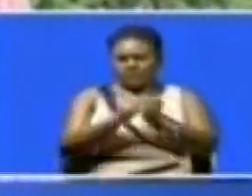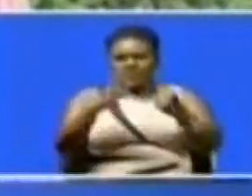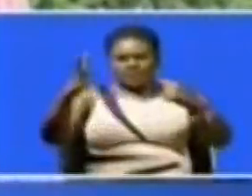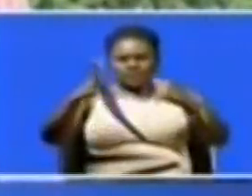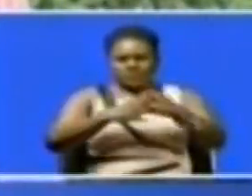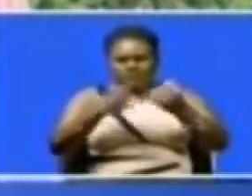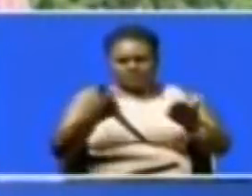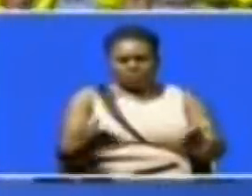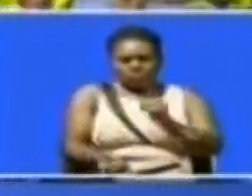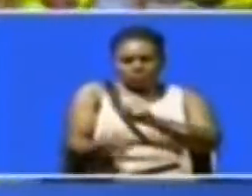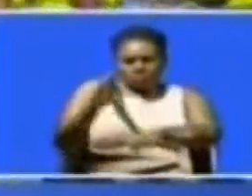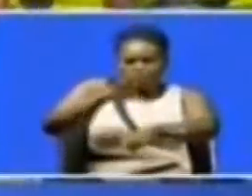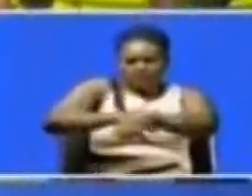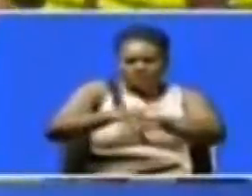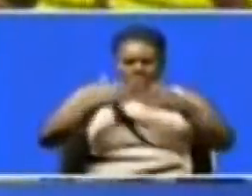people now accounted for.